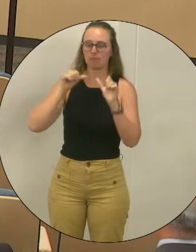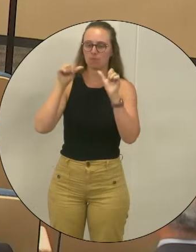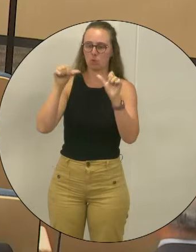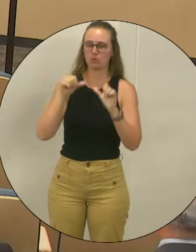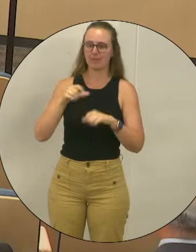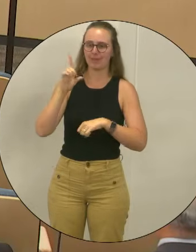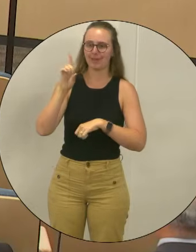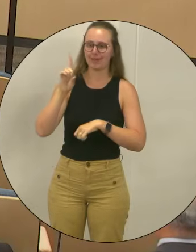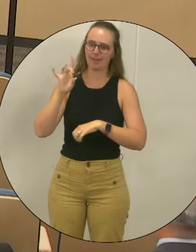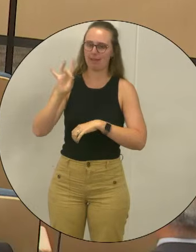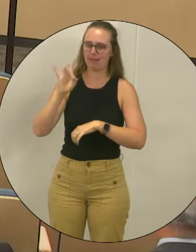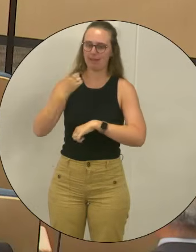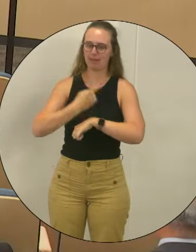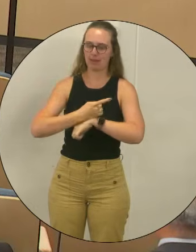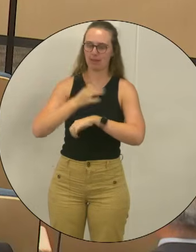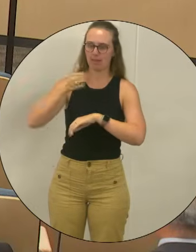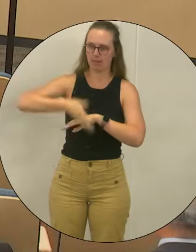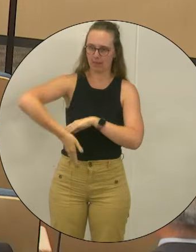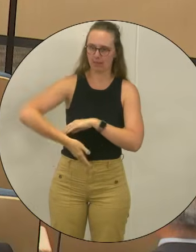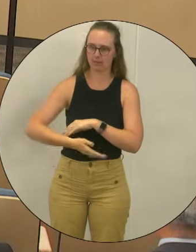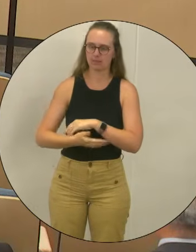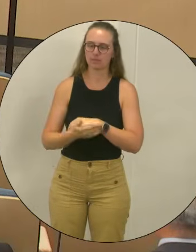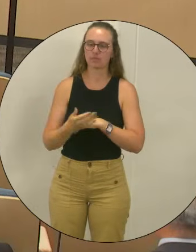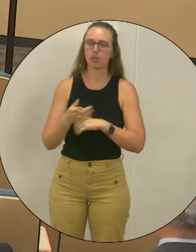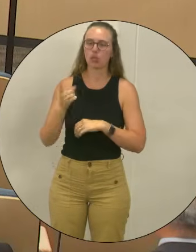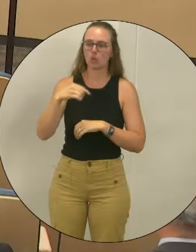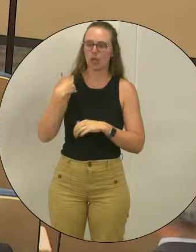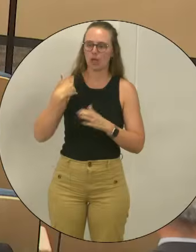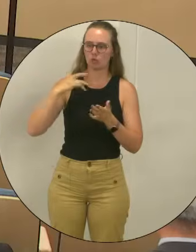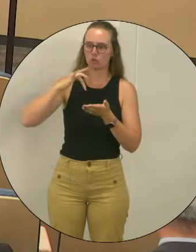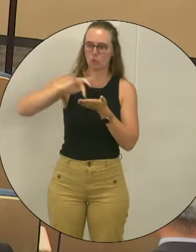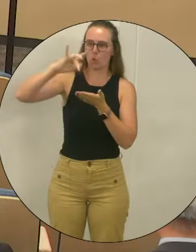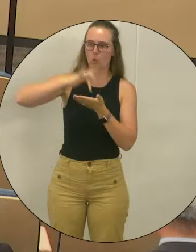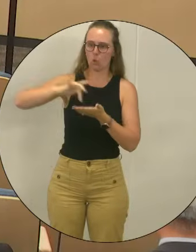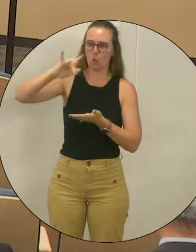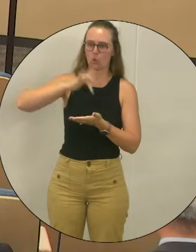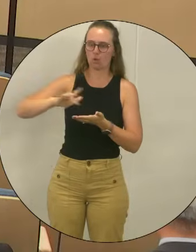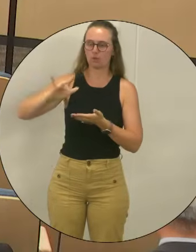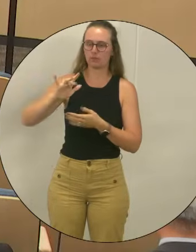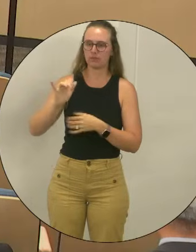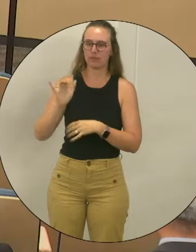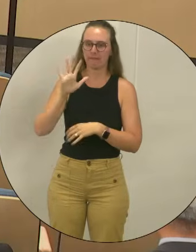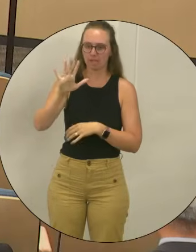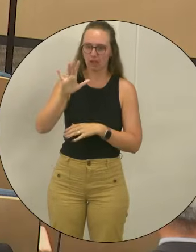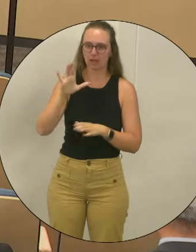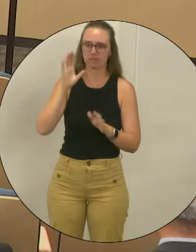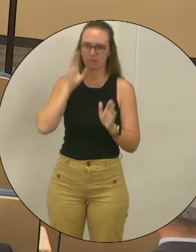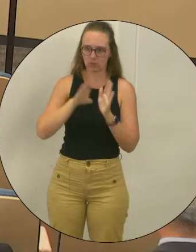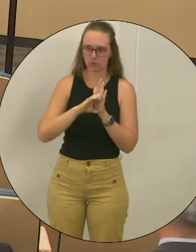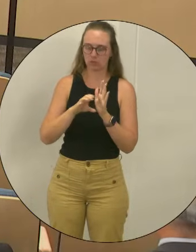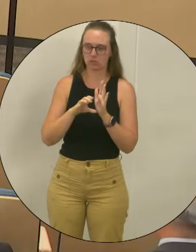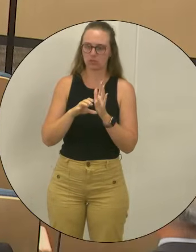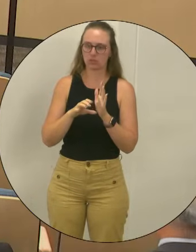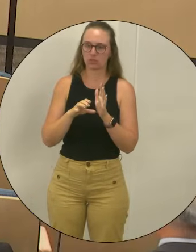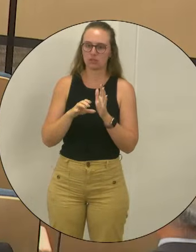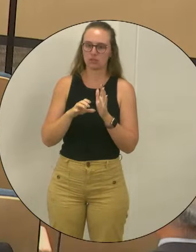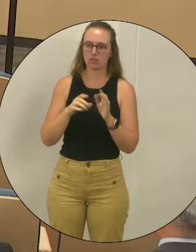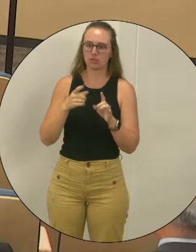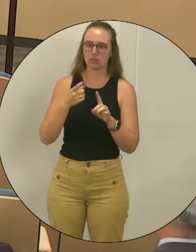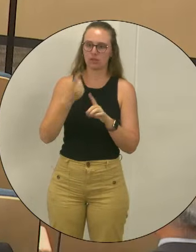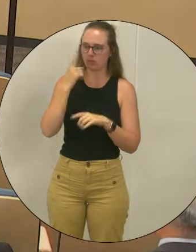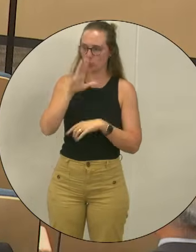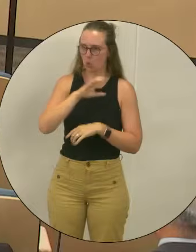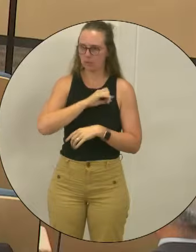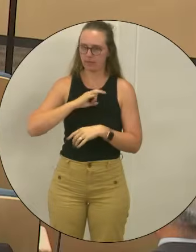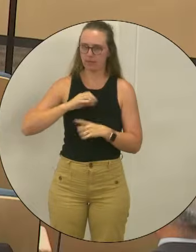8 days late. You had to scroll past about 5 photoshopped pictures of your employee